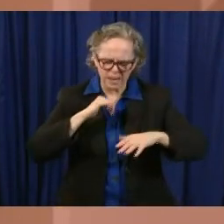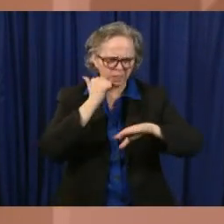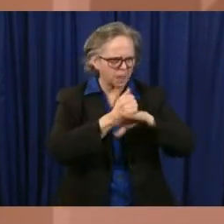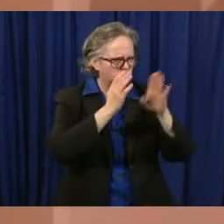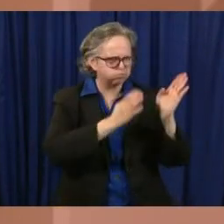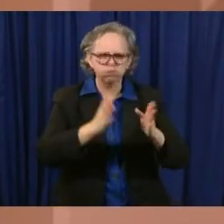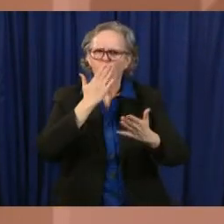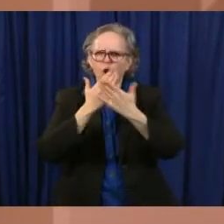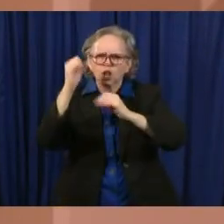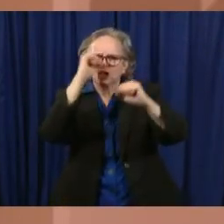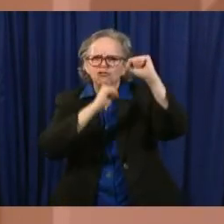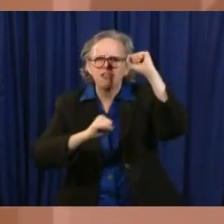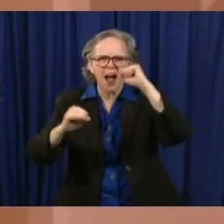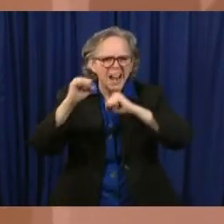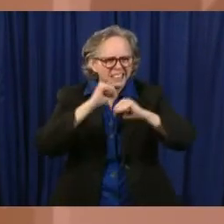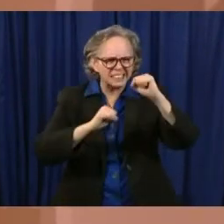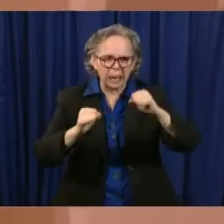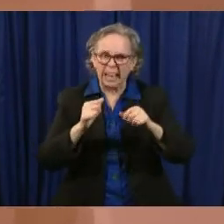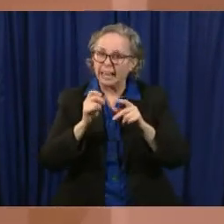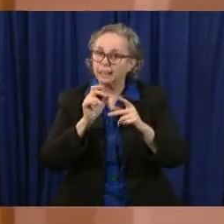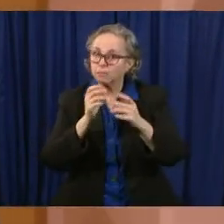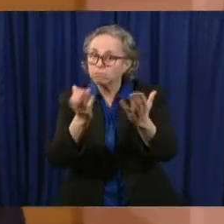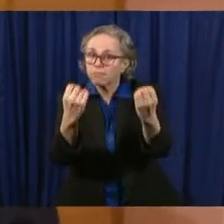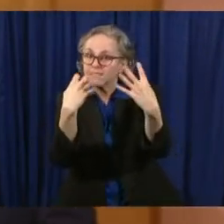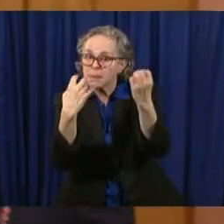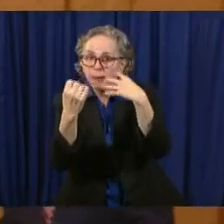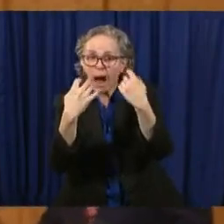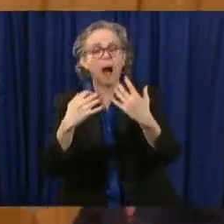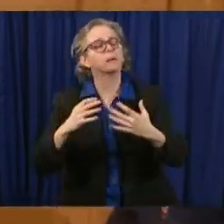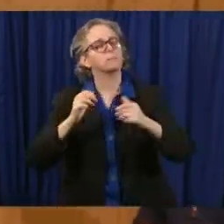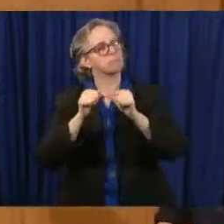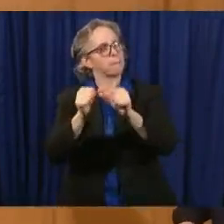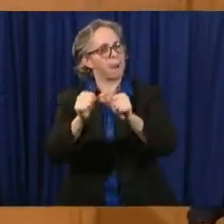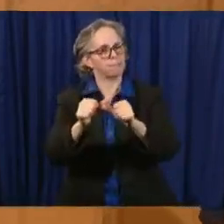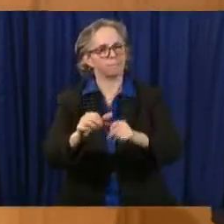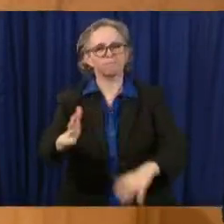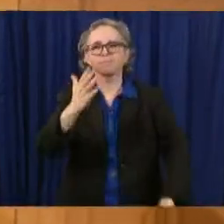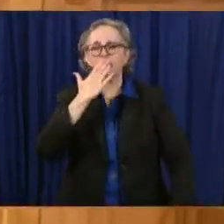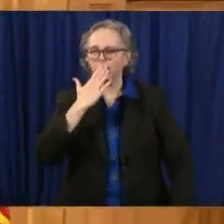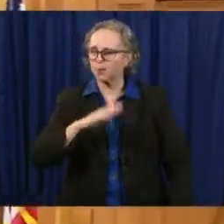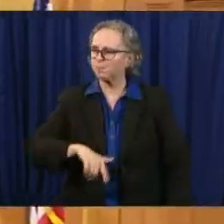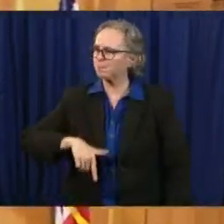feedback. Keep it coming. Governor? Dr. Acton.